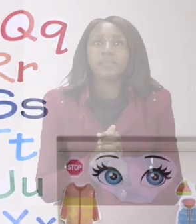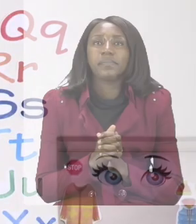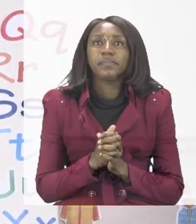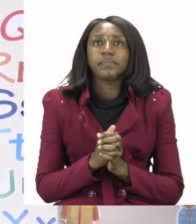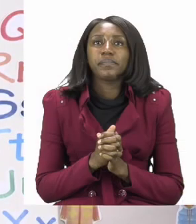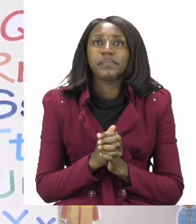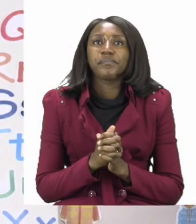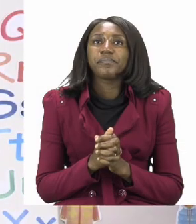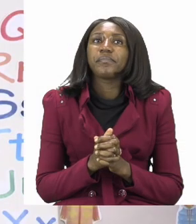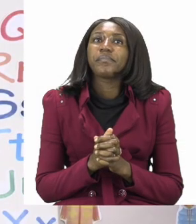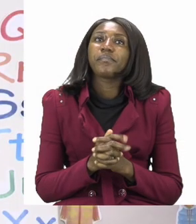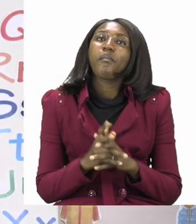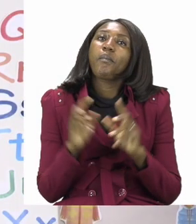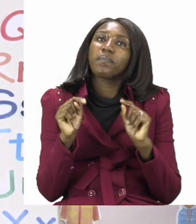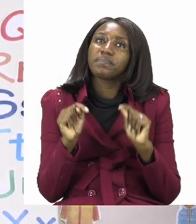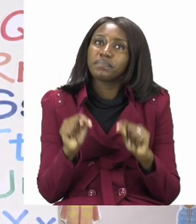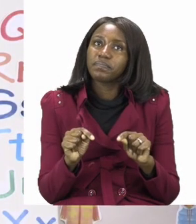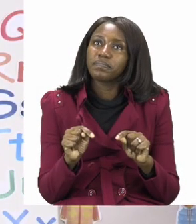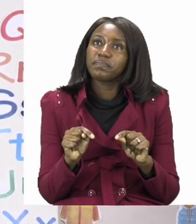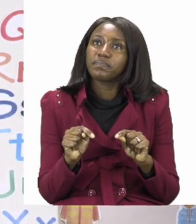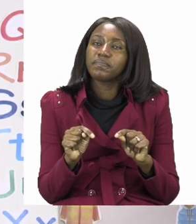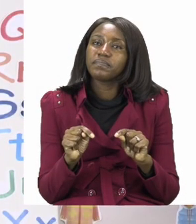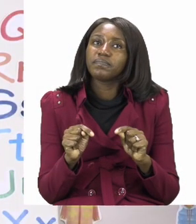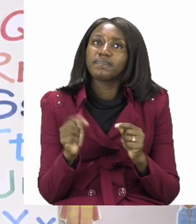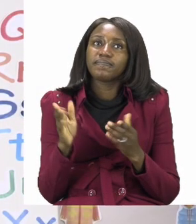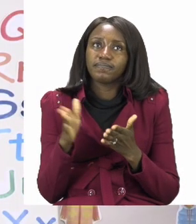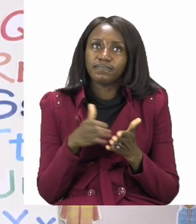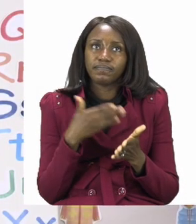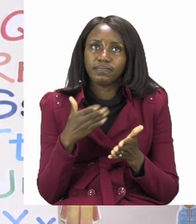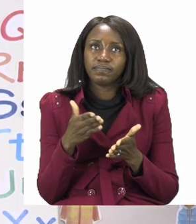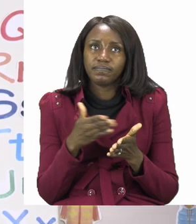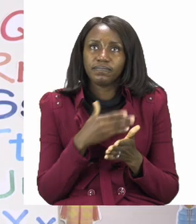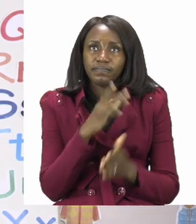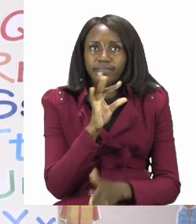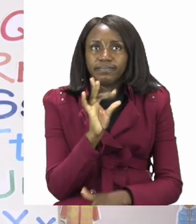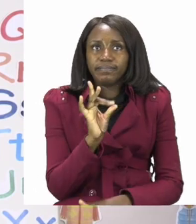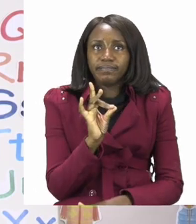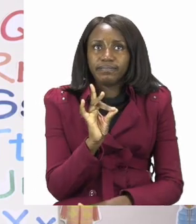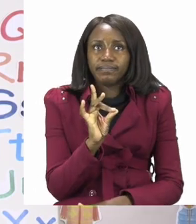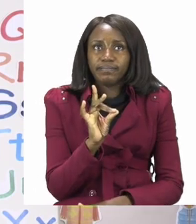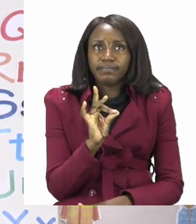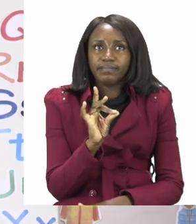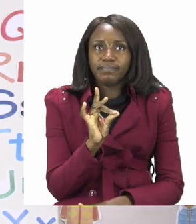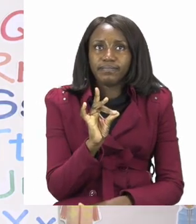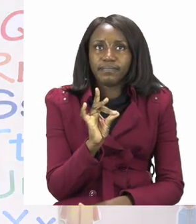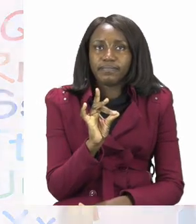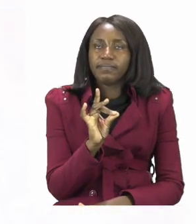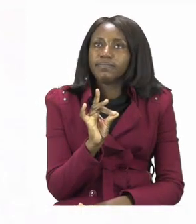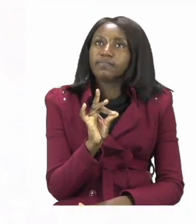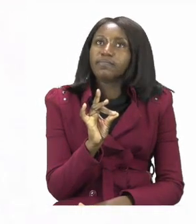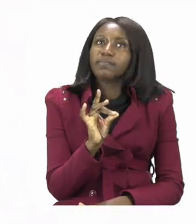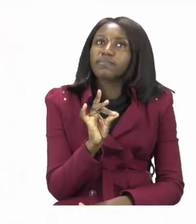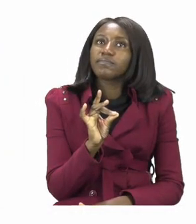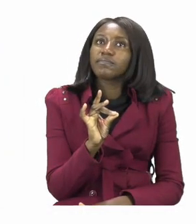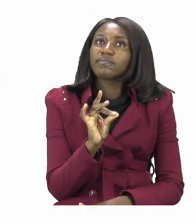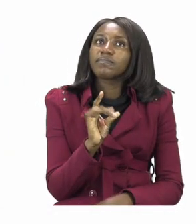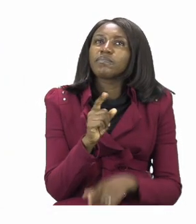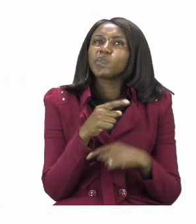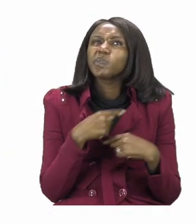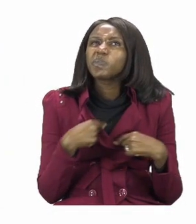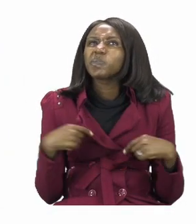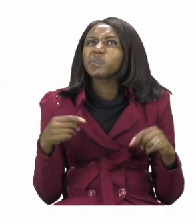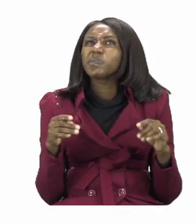For our listen now, boys and girls, let's go to page 8. On page 8, we are going to be